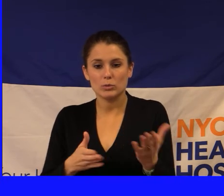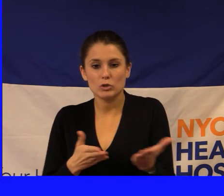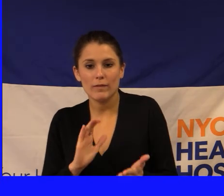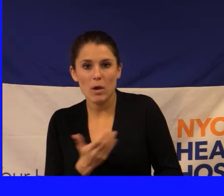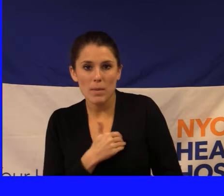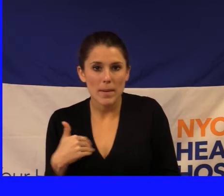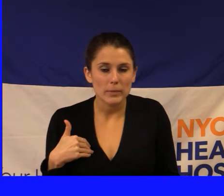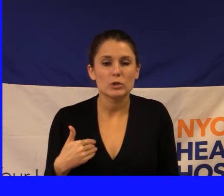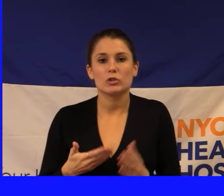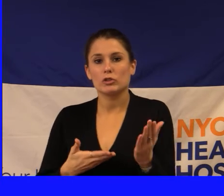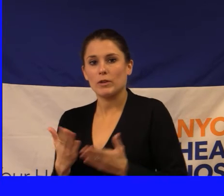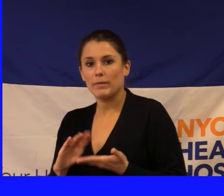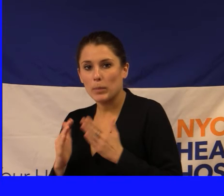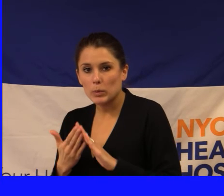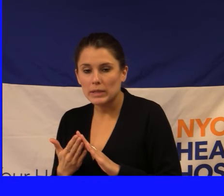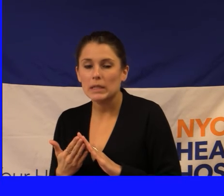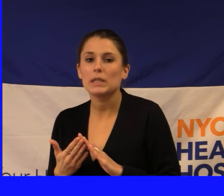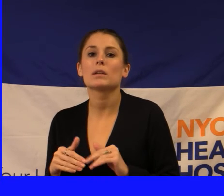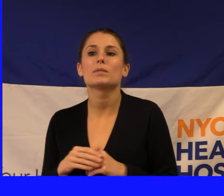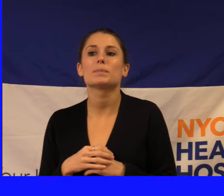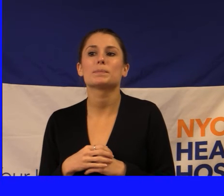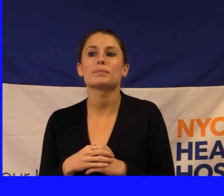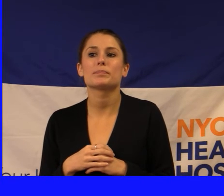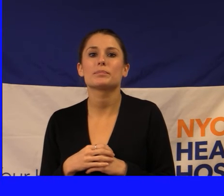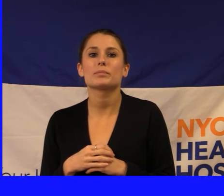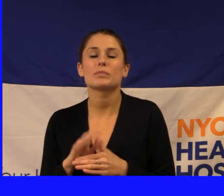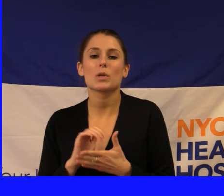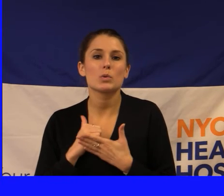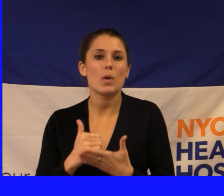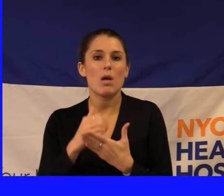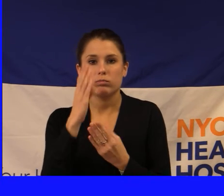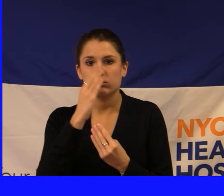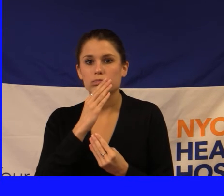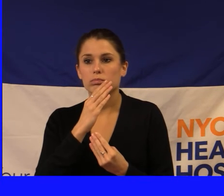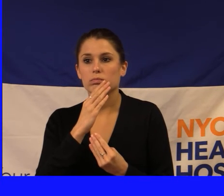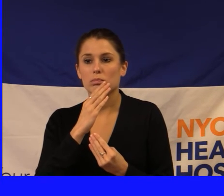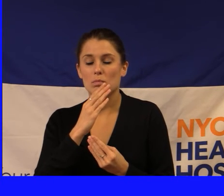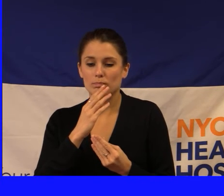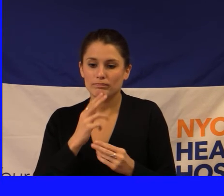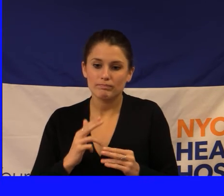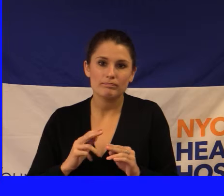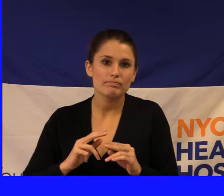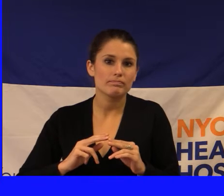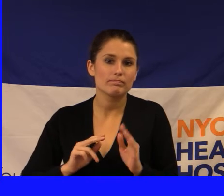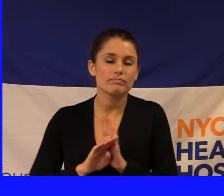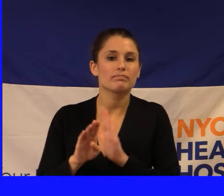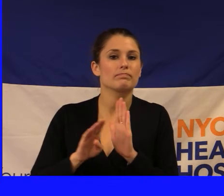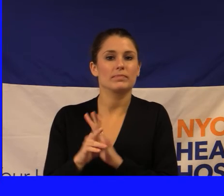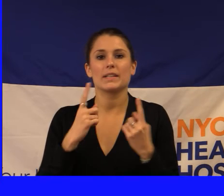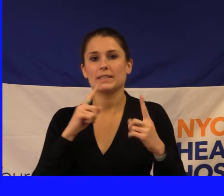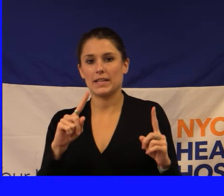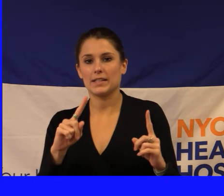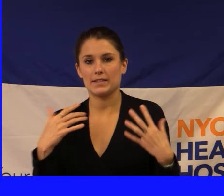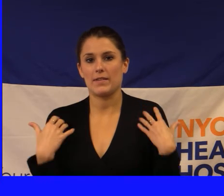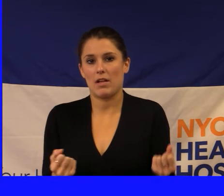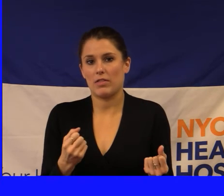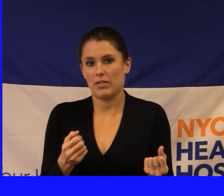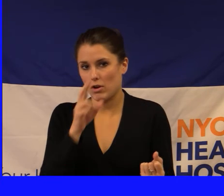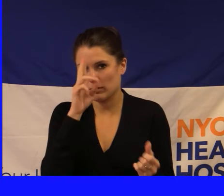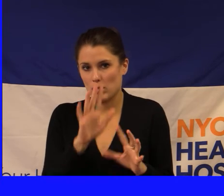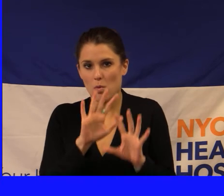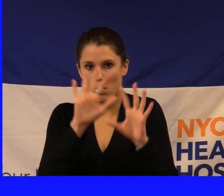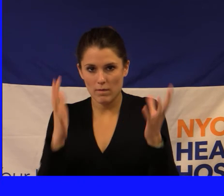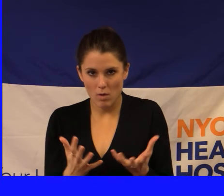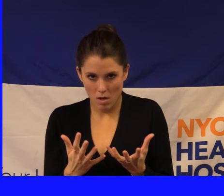to serve the broader community, and to help inform and build upon the success of Health and Hospitals overall in its value-based payment